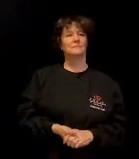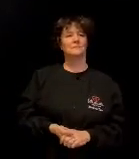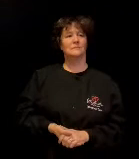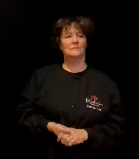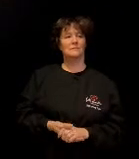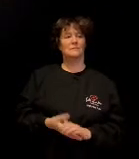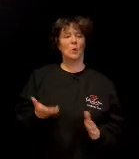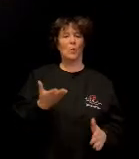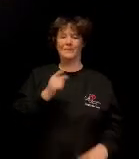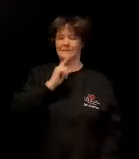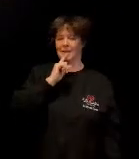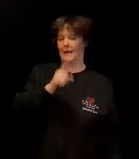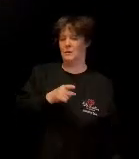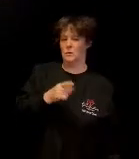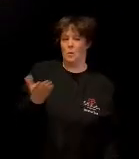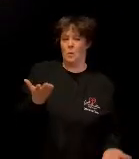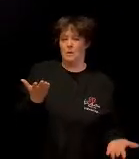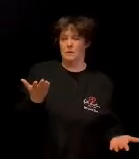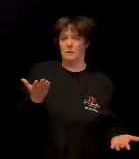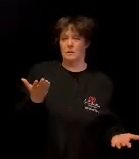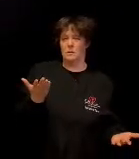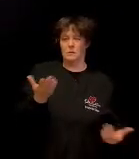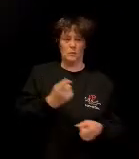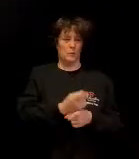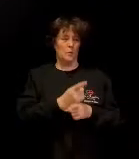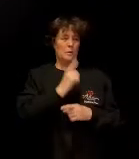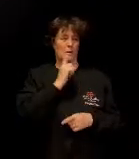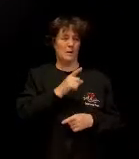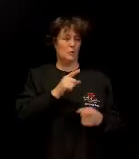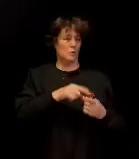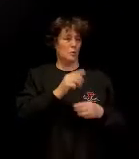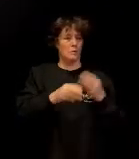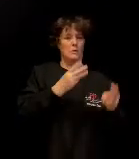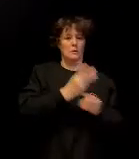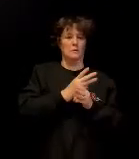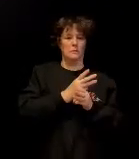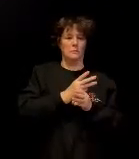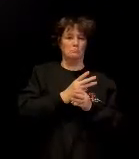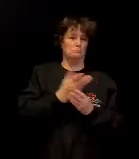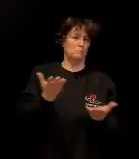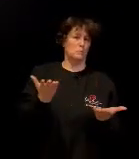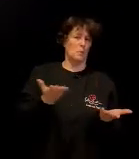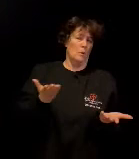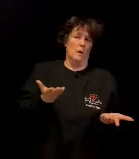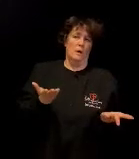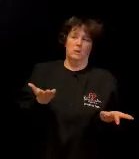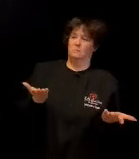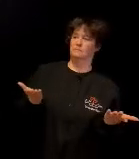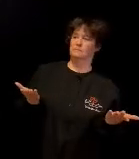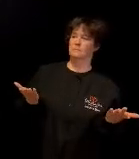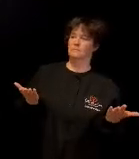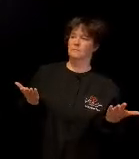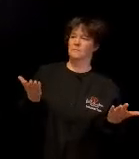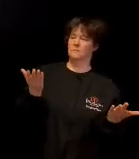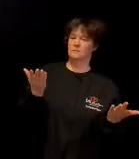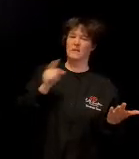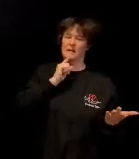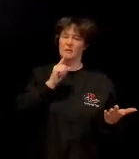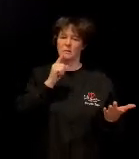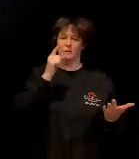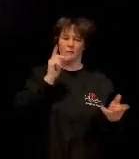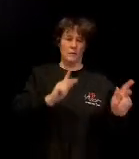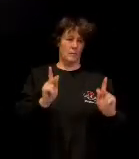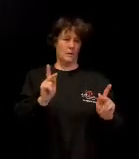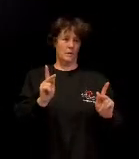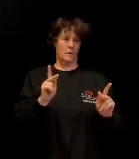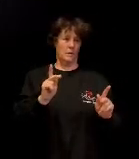So what is the answer? What is the answer to our world? What is the answer to those that need Christ? What is the answer for people?